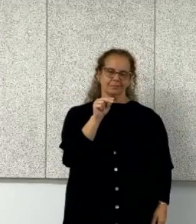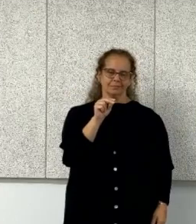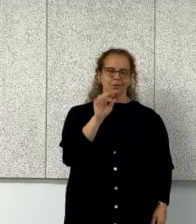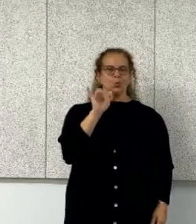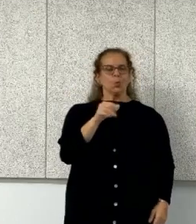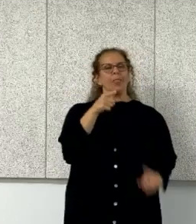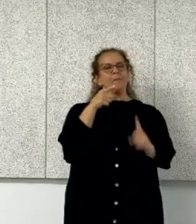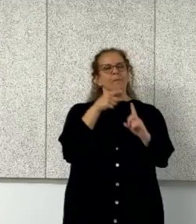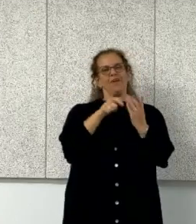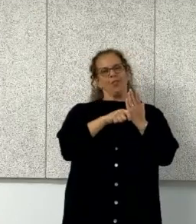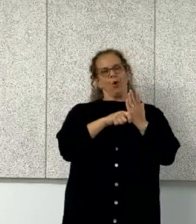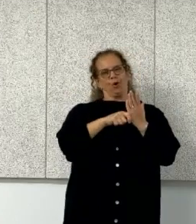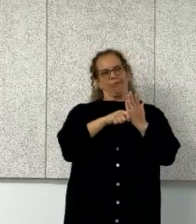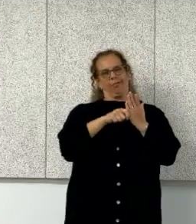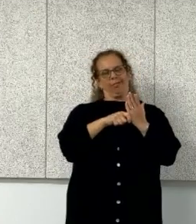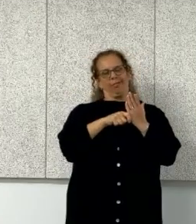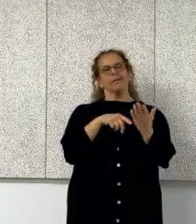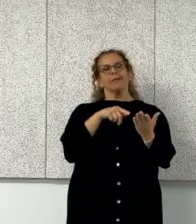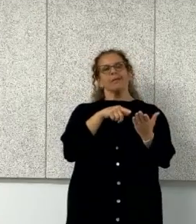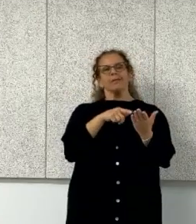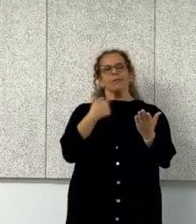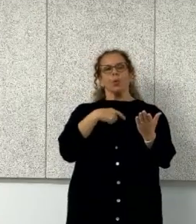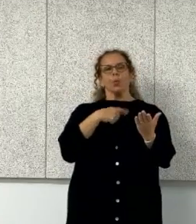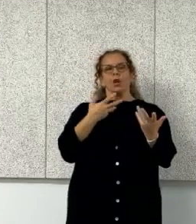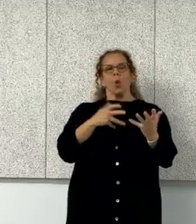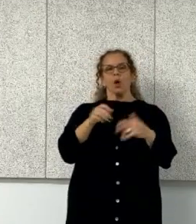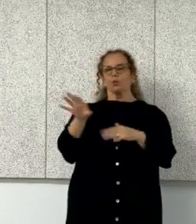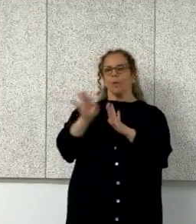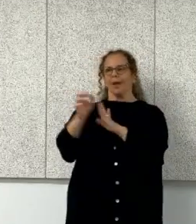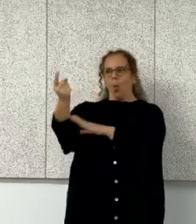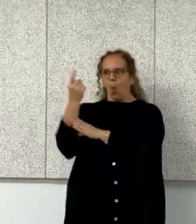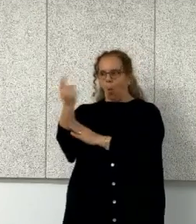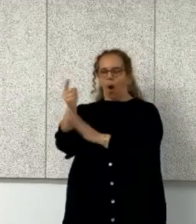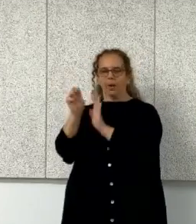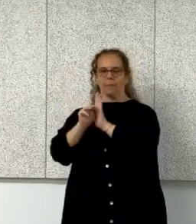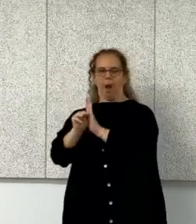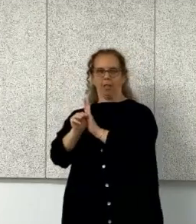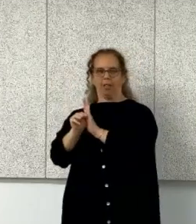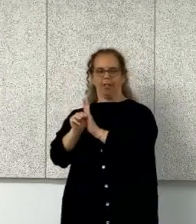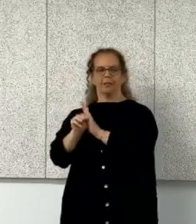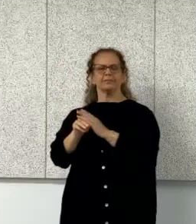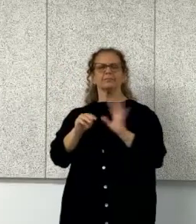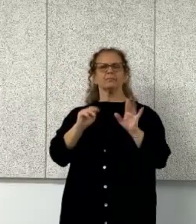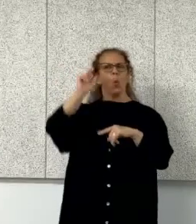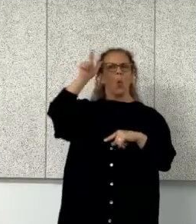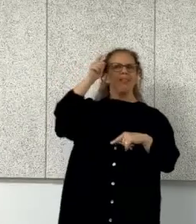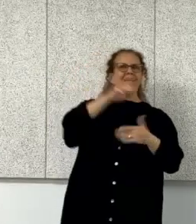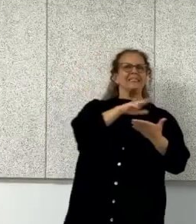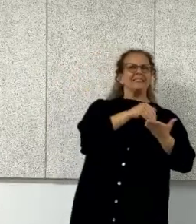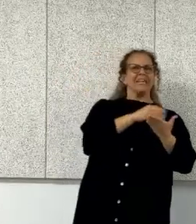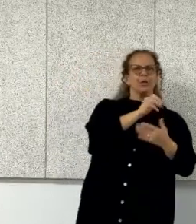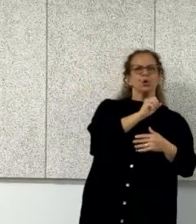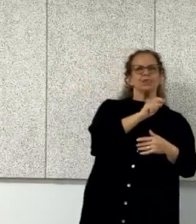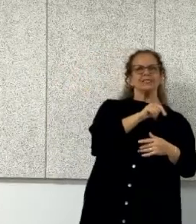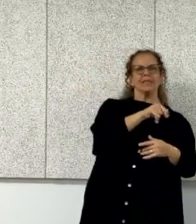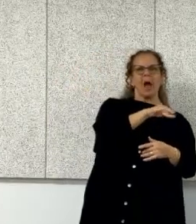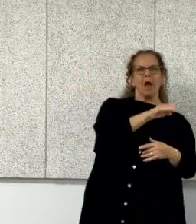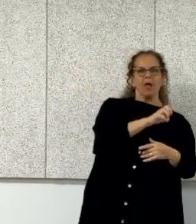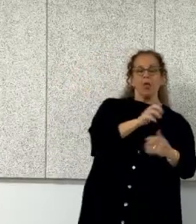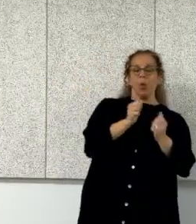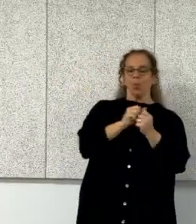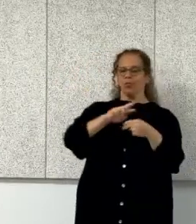we do not have to push ourselves into the false choice of saying if we choose this one thing, we want to do a Lincoln Center style membership, not a roundabout style